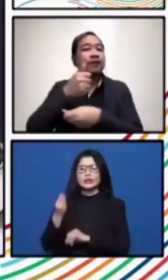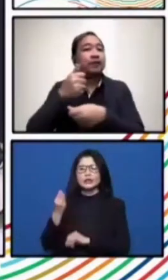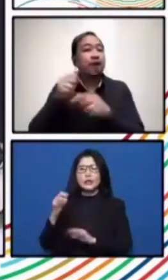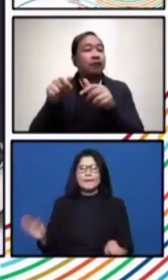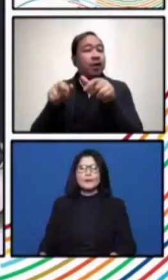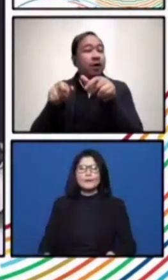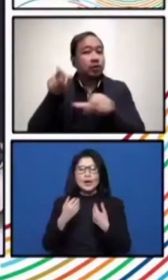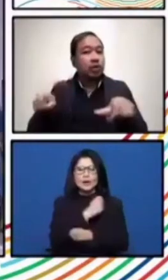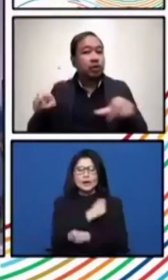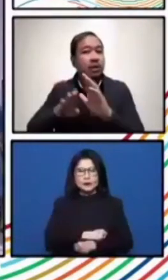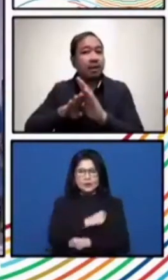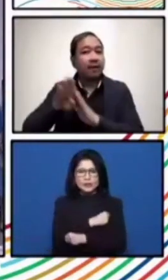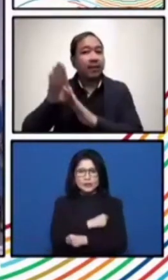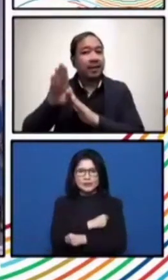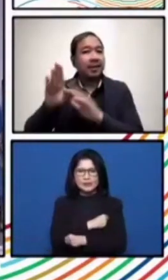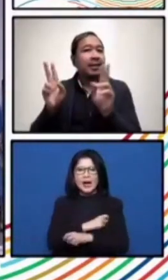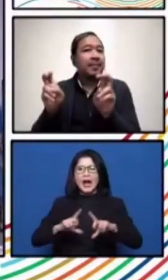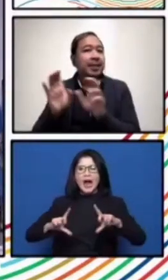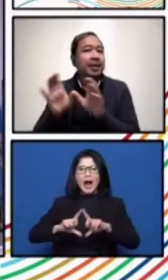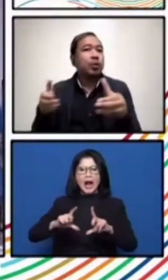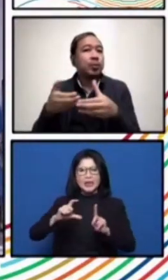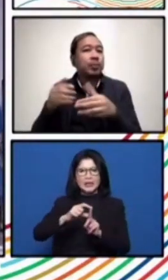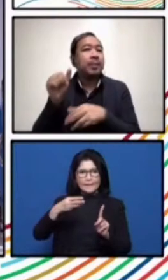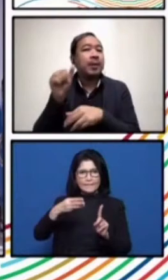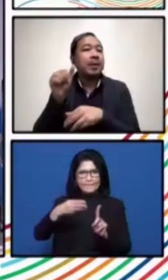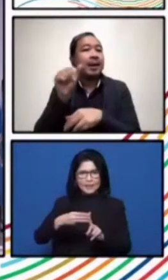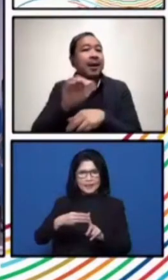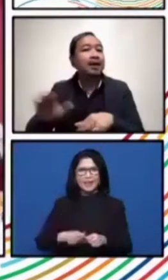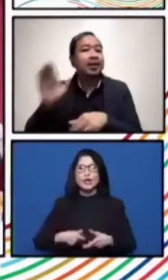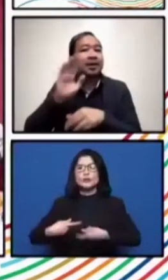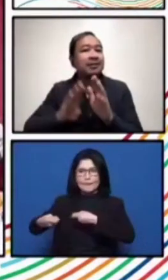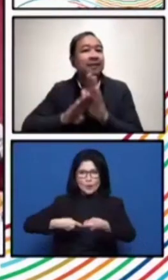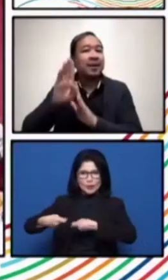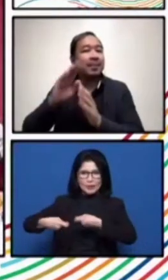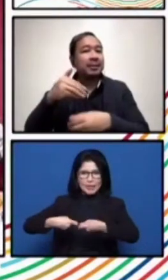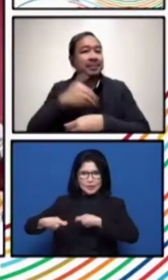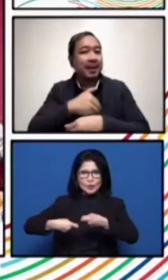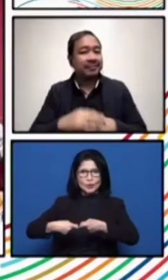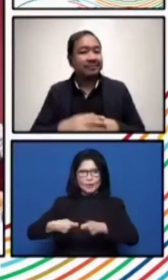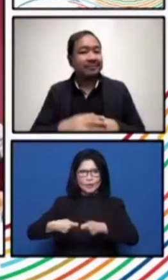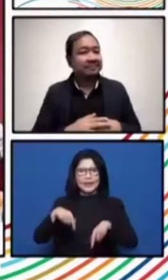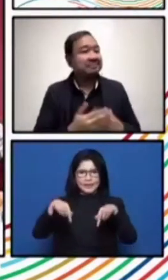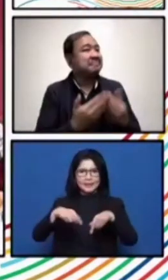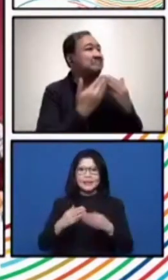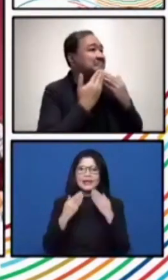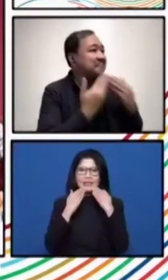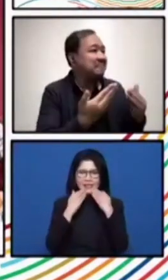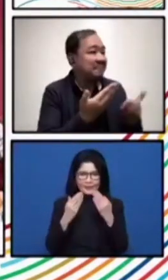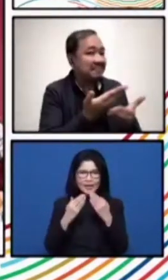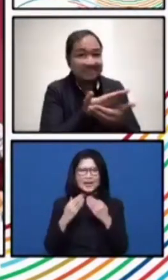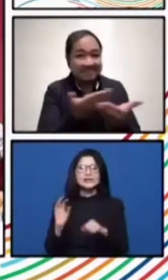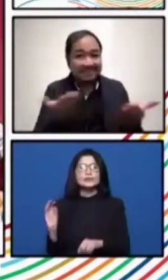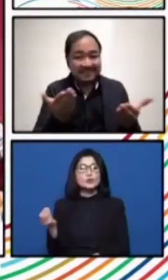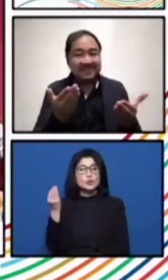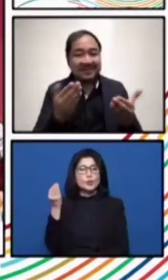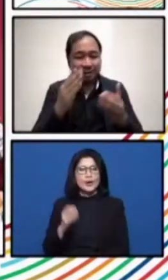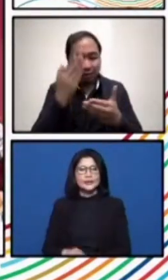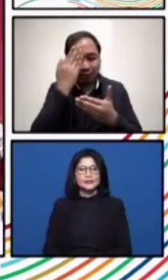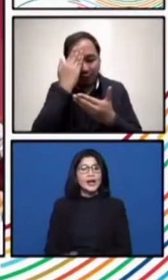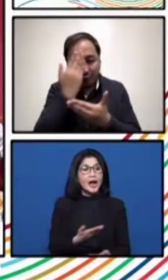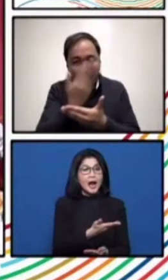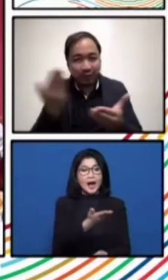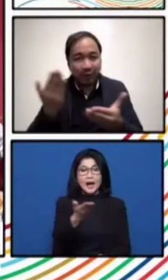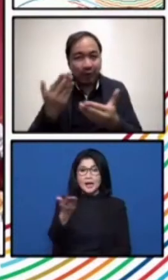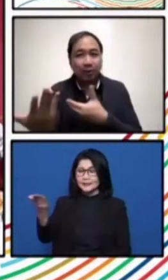Walker thank you madam chair excellencies lady and ladies and gentlemen it's an honor to be here today to participate